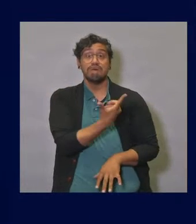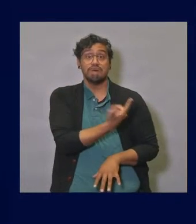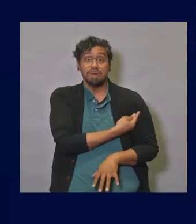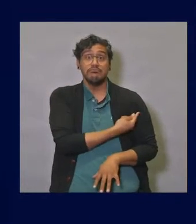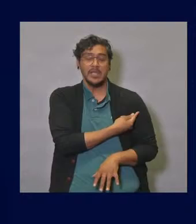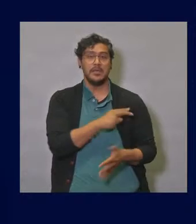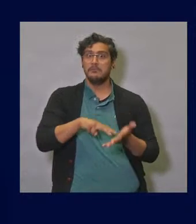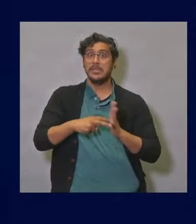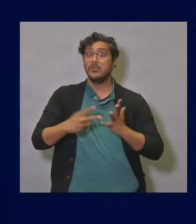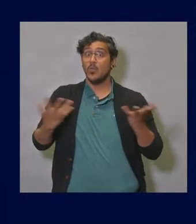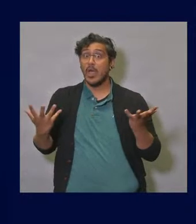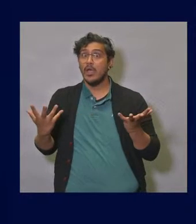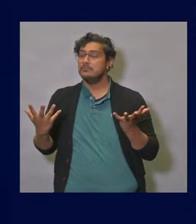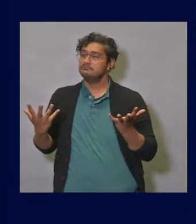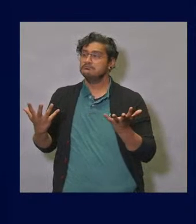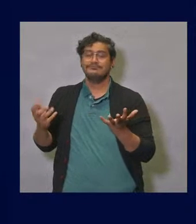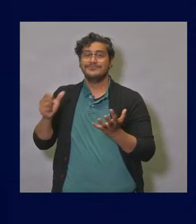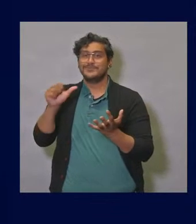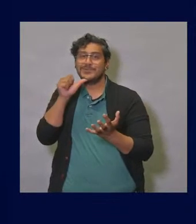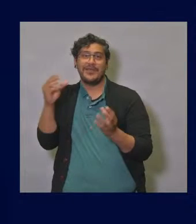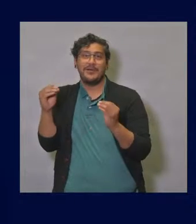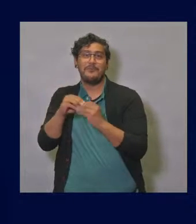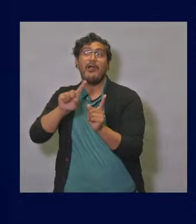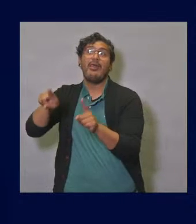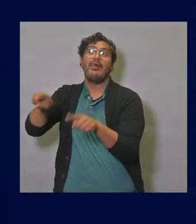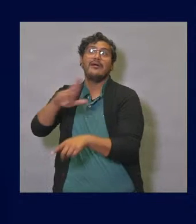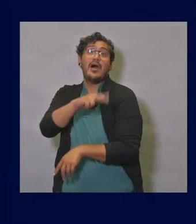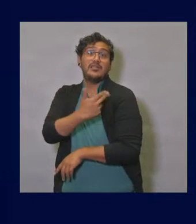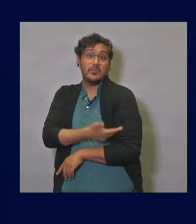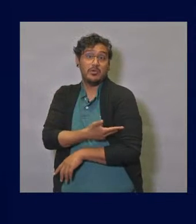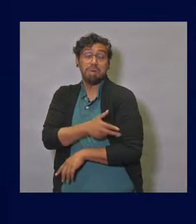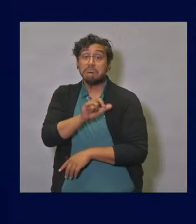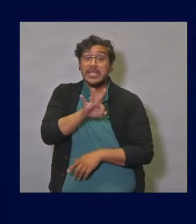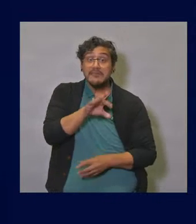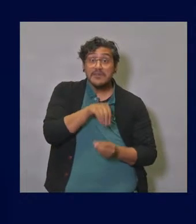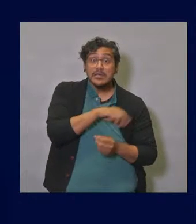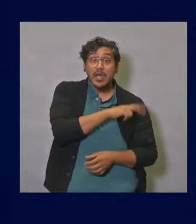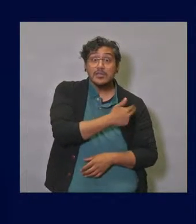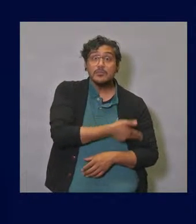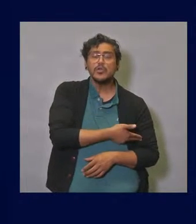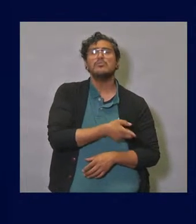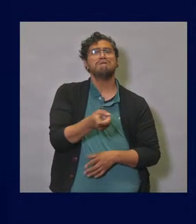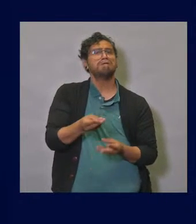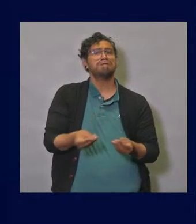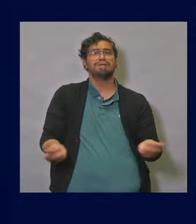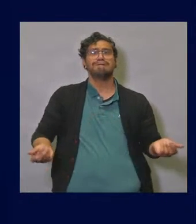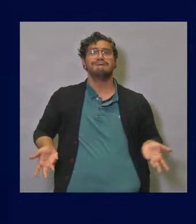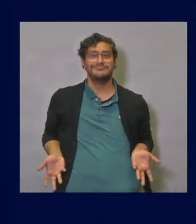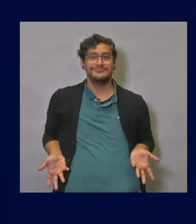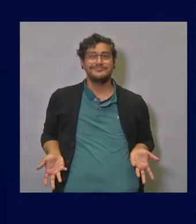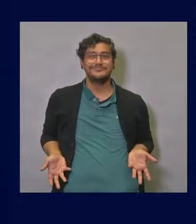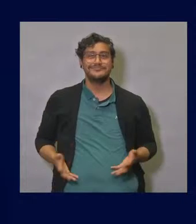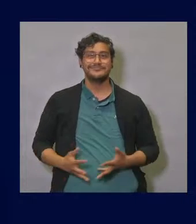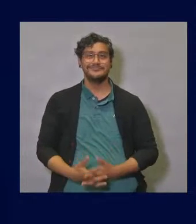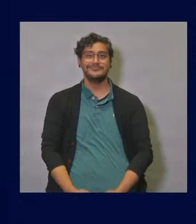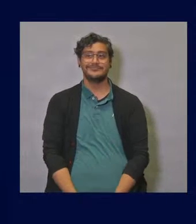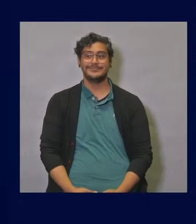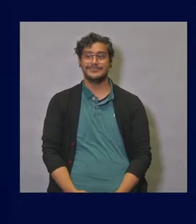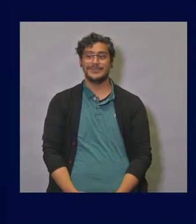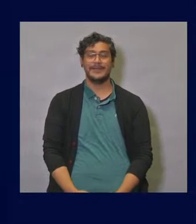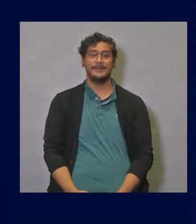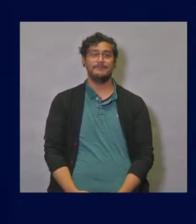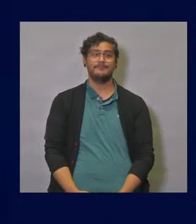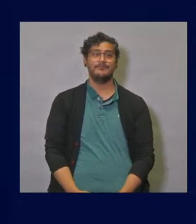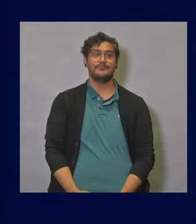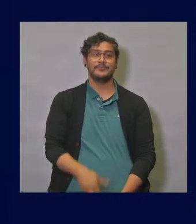being hospitalized, and those that are hospitalized are having better outcomes. Next slide.